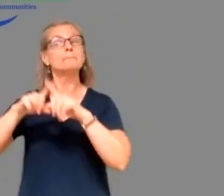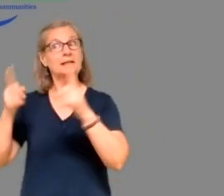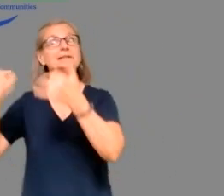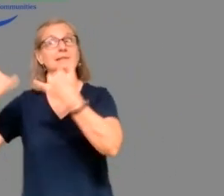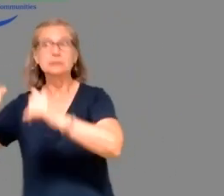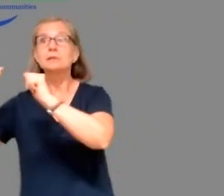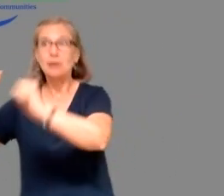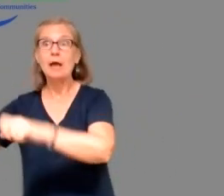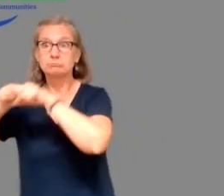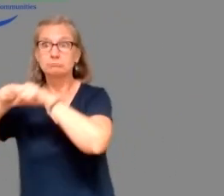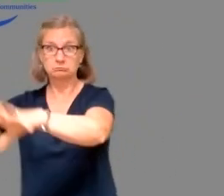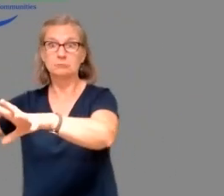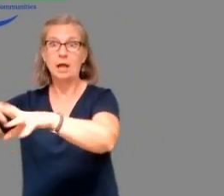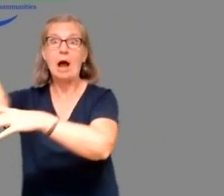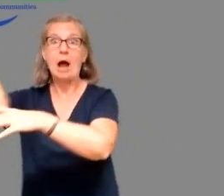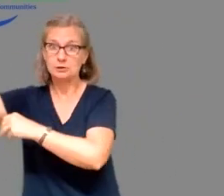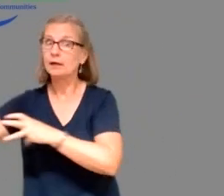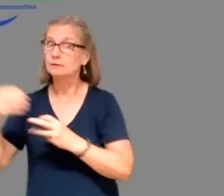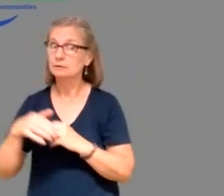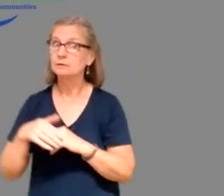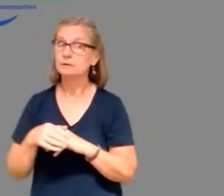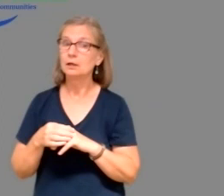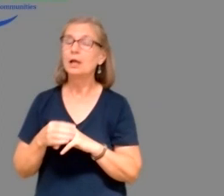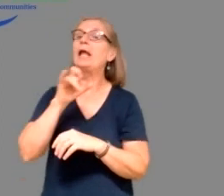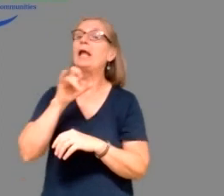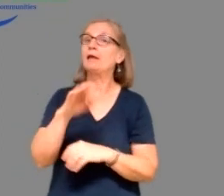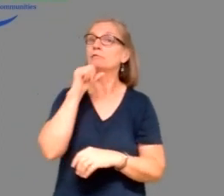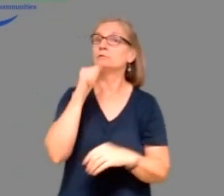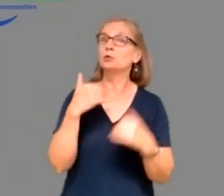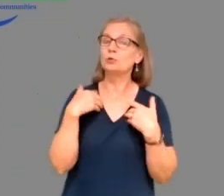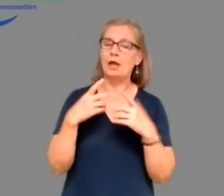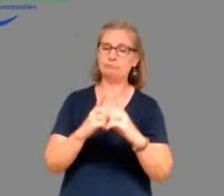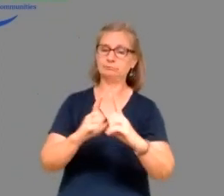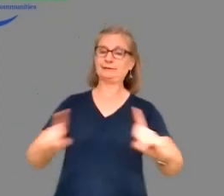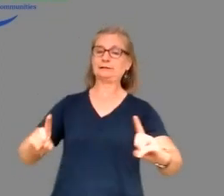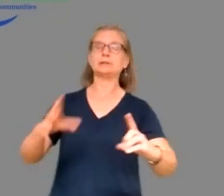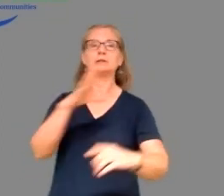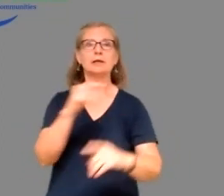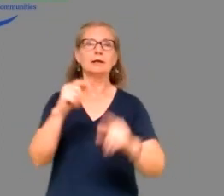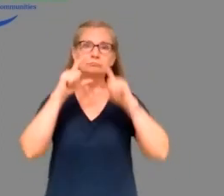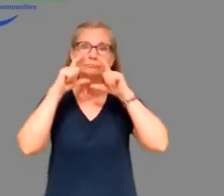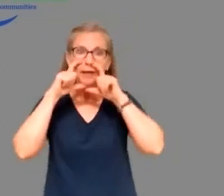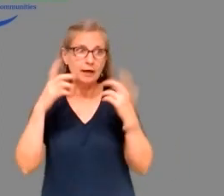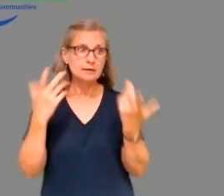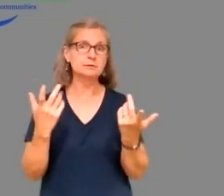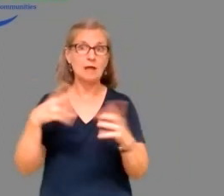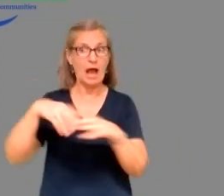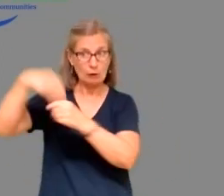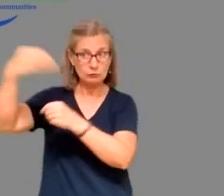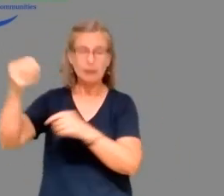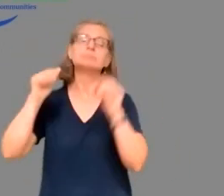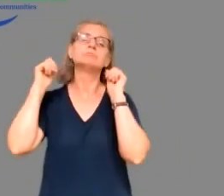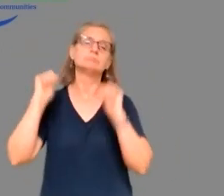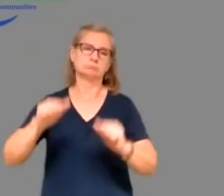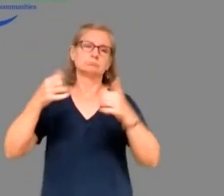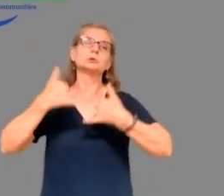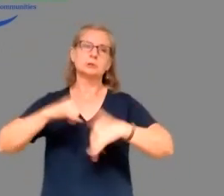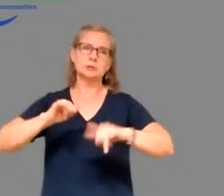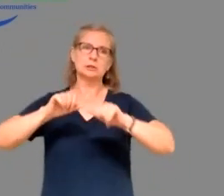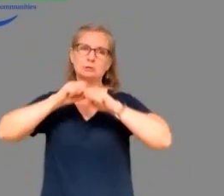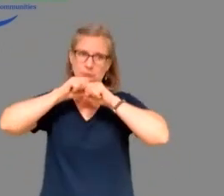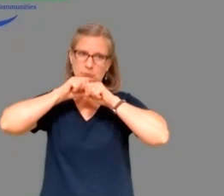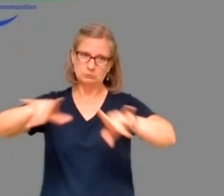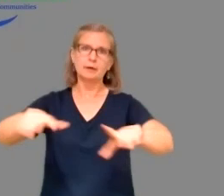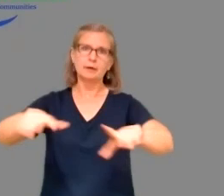without that social distance or without mask wearing, there still is the potential to transmit, but I think it's fairly straightforward